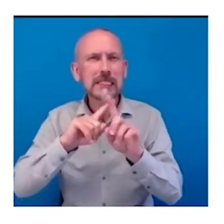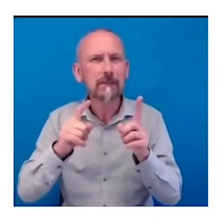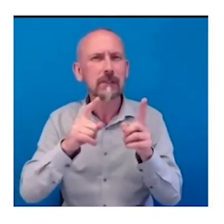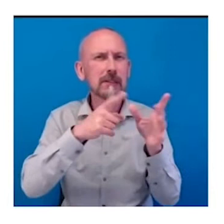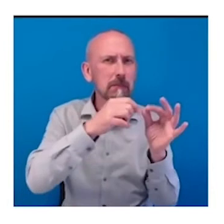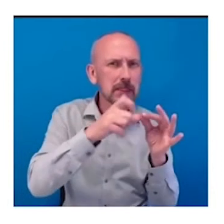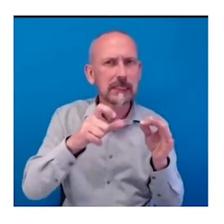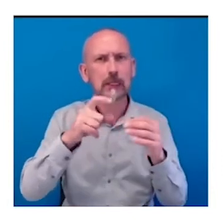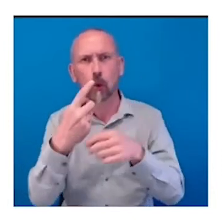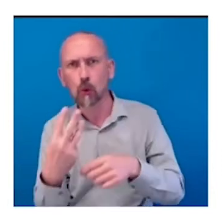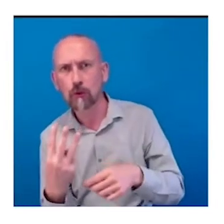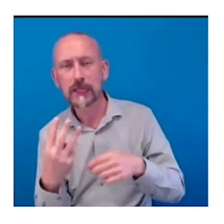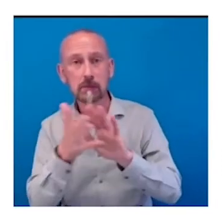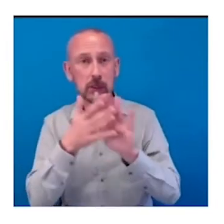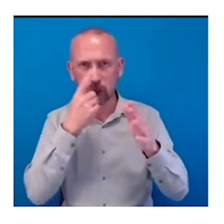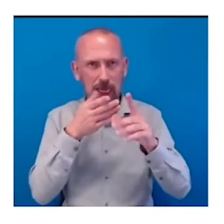discerned between each other.